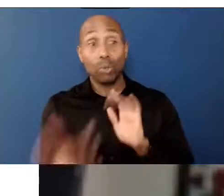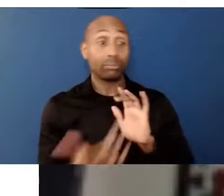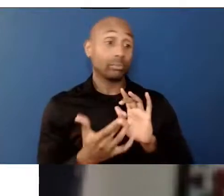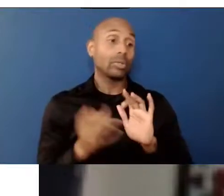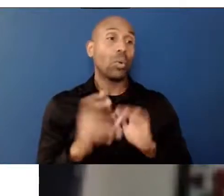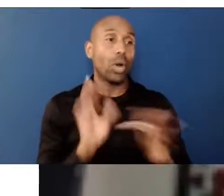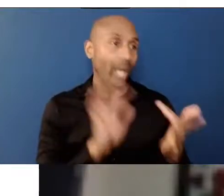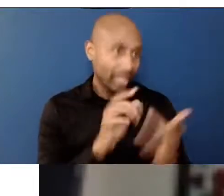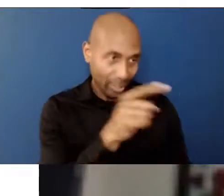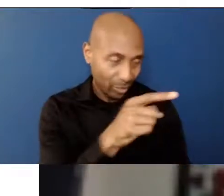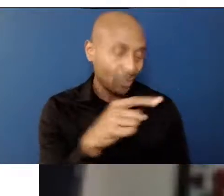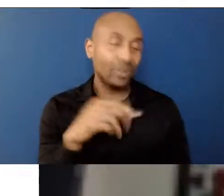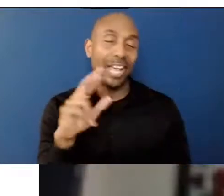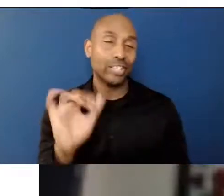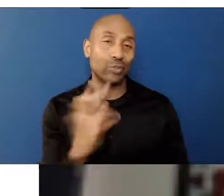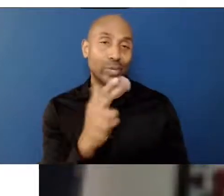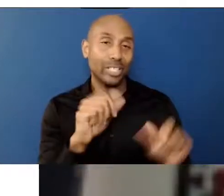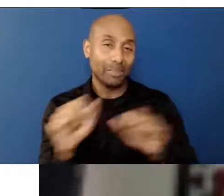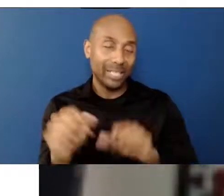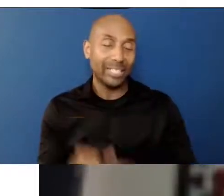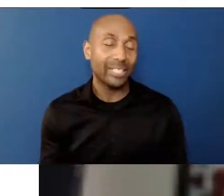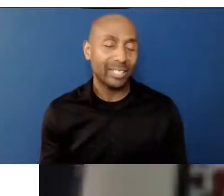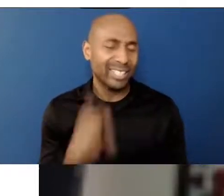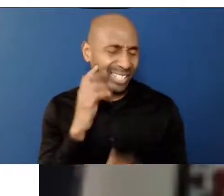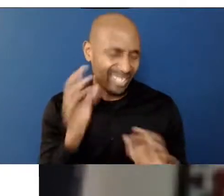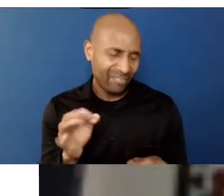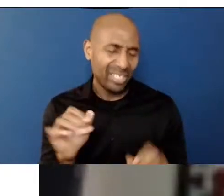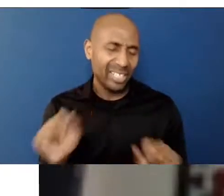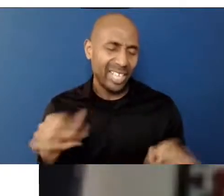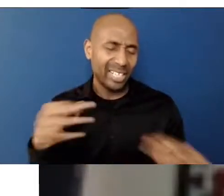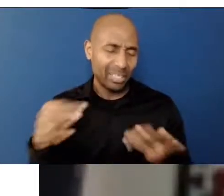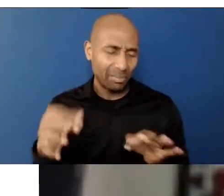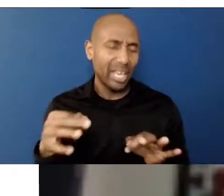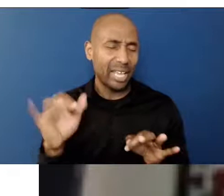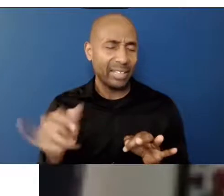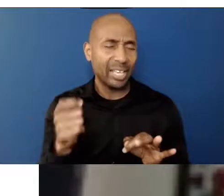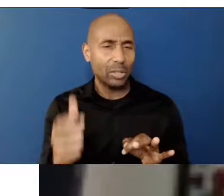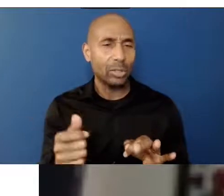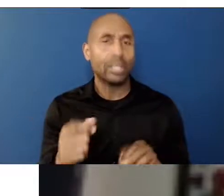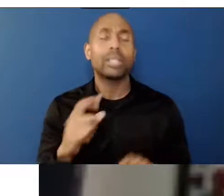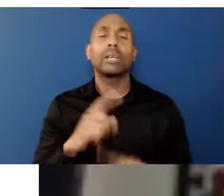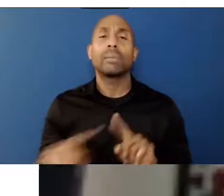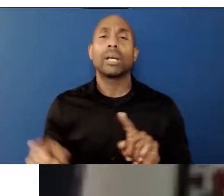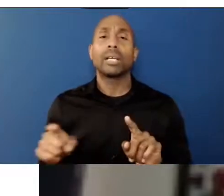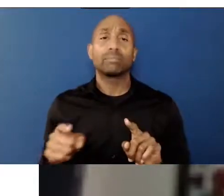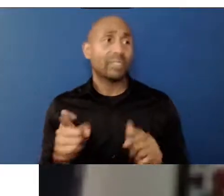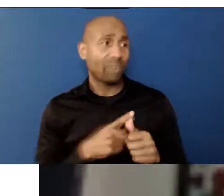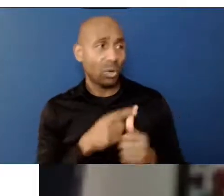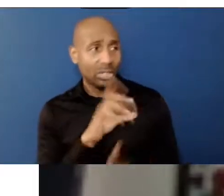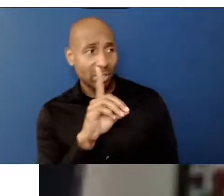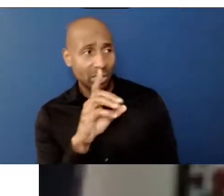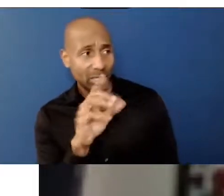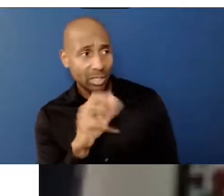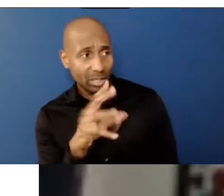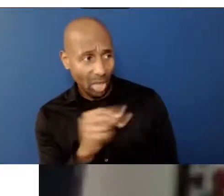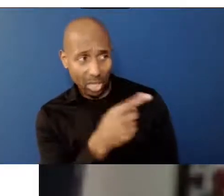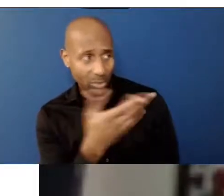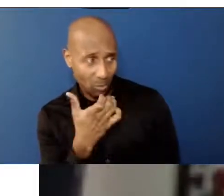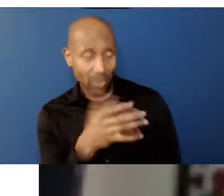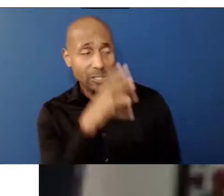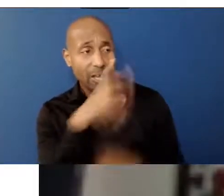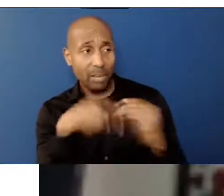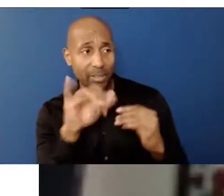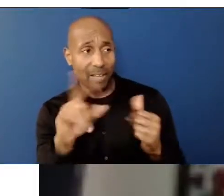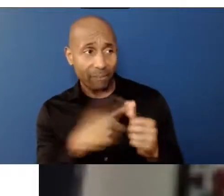reachAbility. So certainly I can touch on that a little, but I do want to give Dawn an opportunity to speak to this a little bit as well first, because I know Dawn